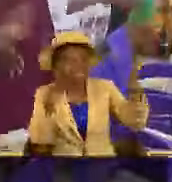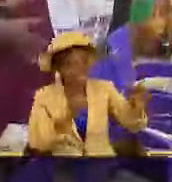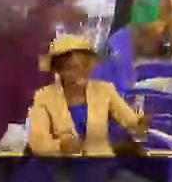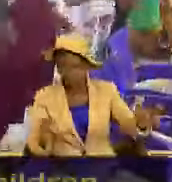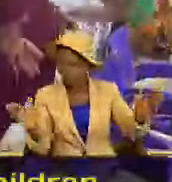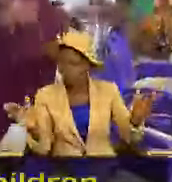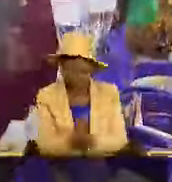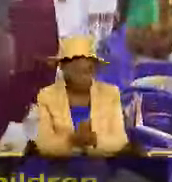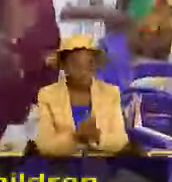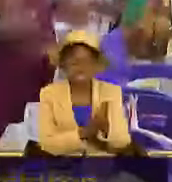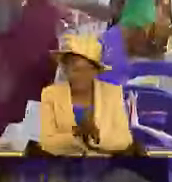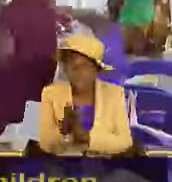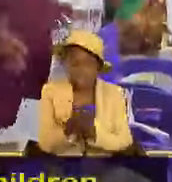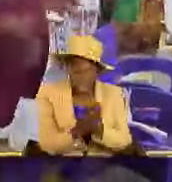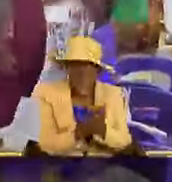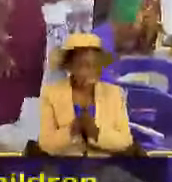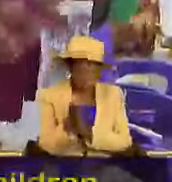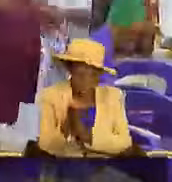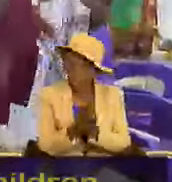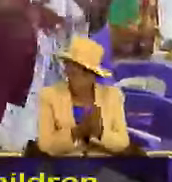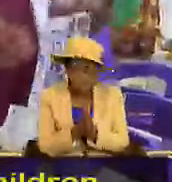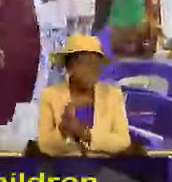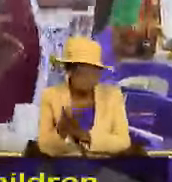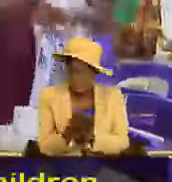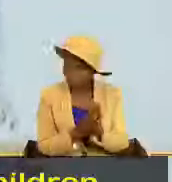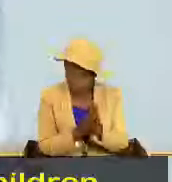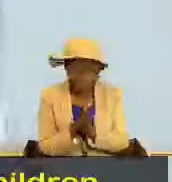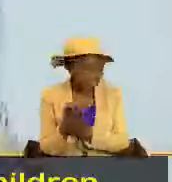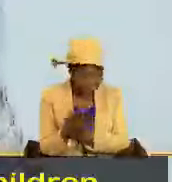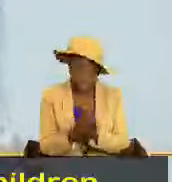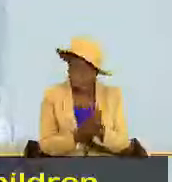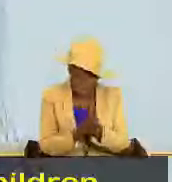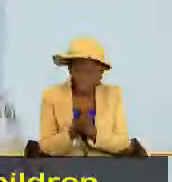the name of Jesus Oh